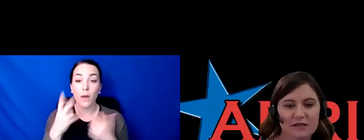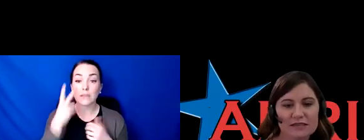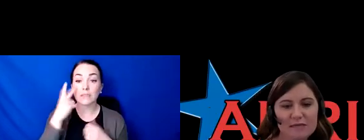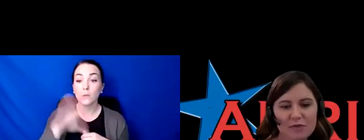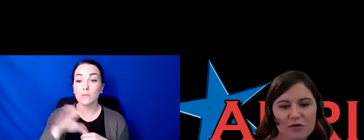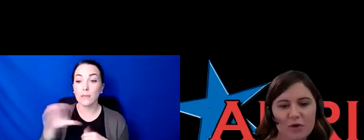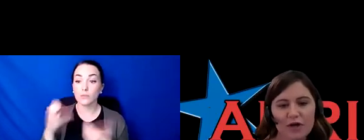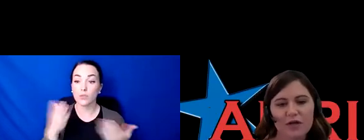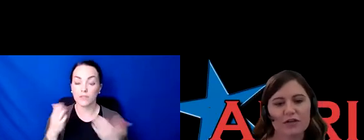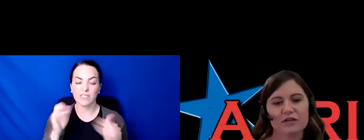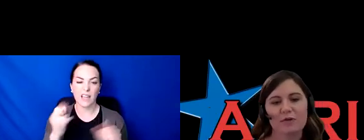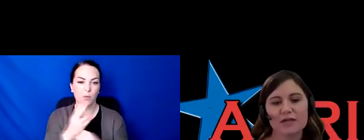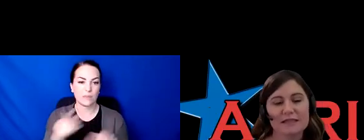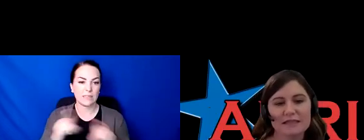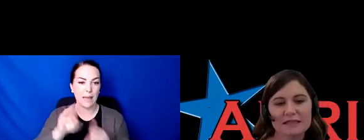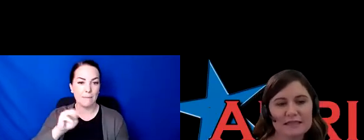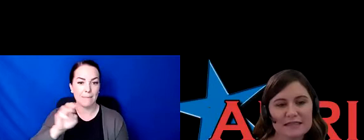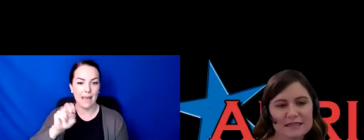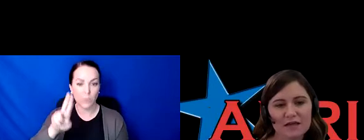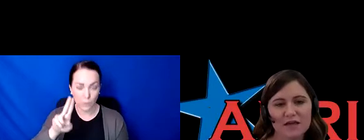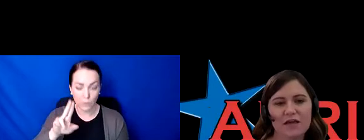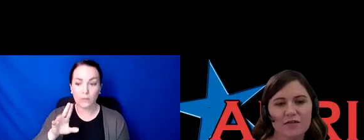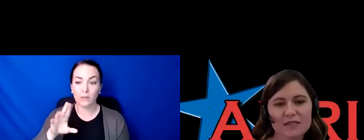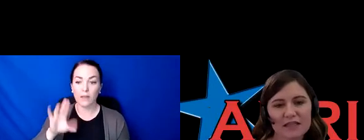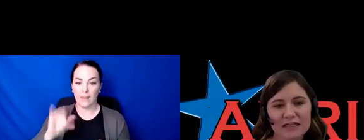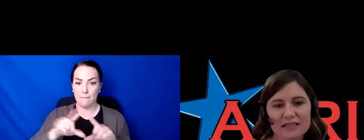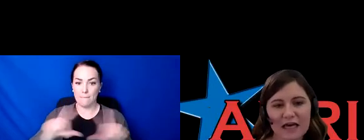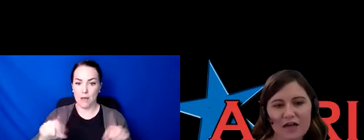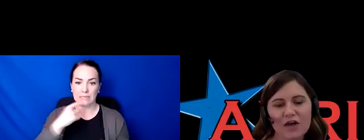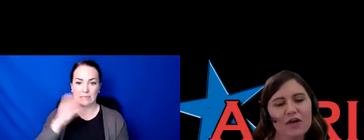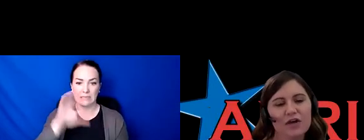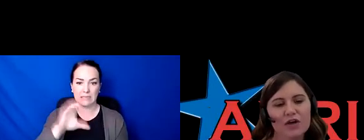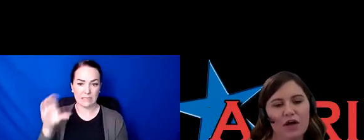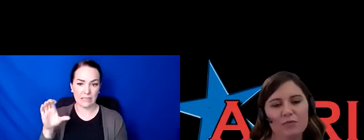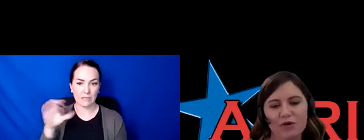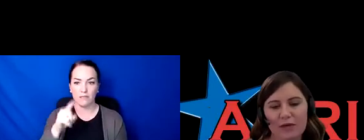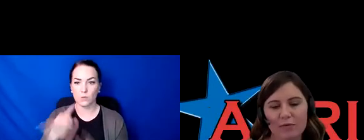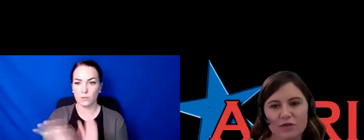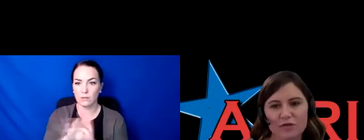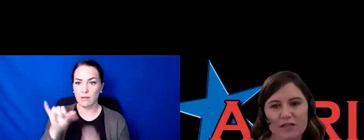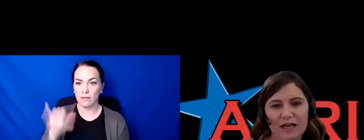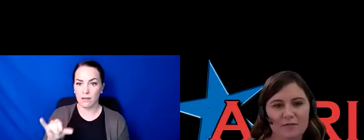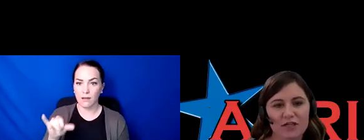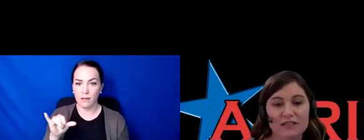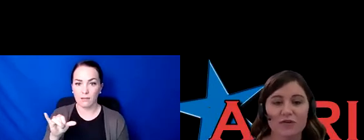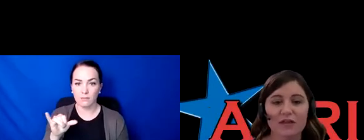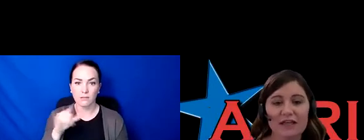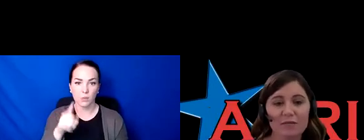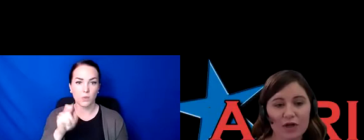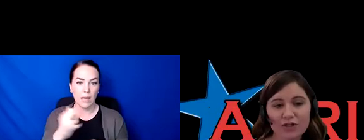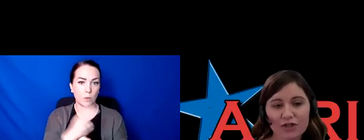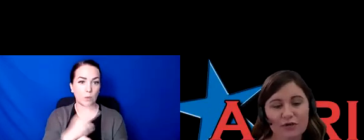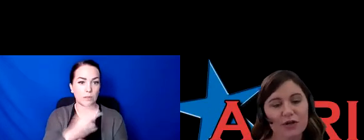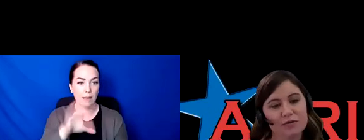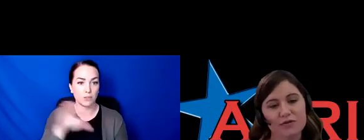services on the same menu bar. There's a box that says CC. If you select that, you're able to see the captionings. If you would like